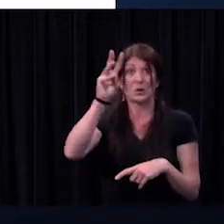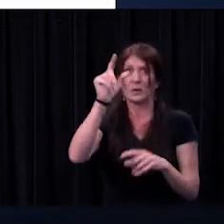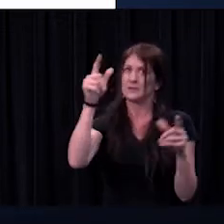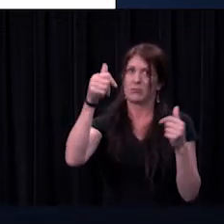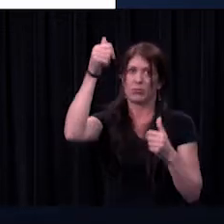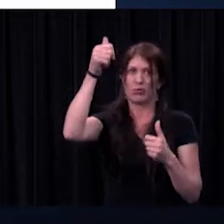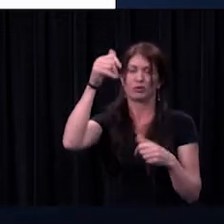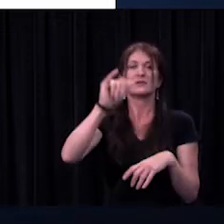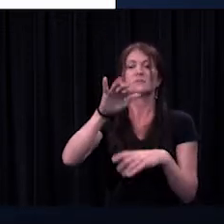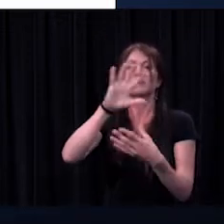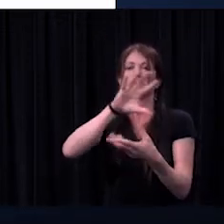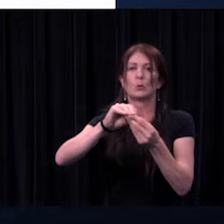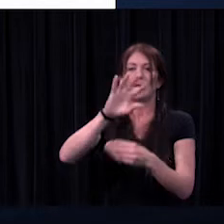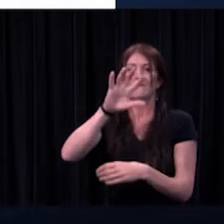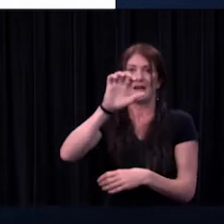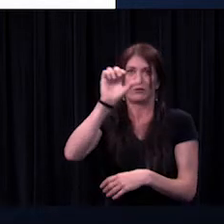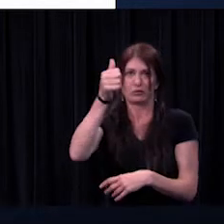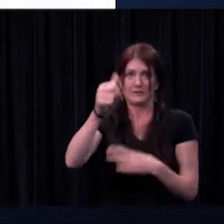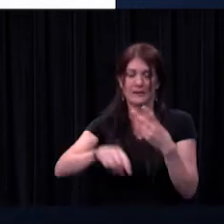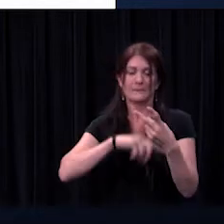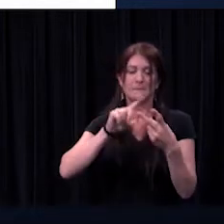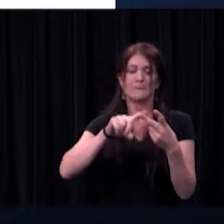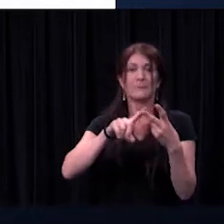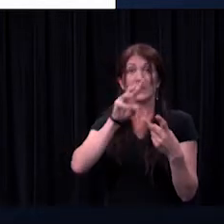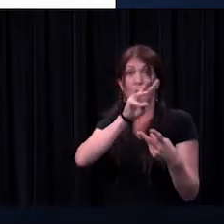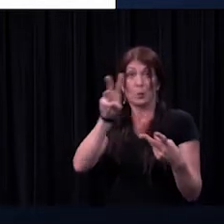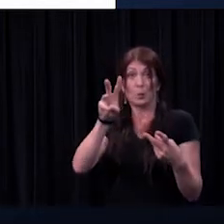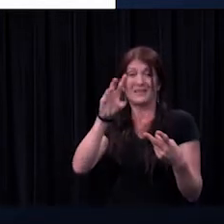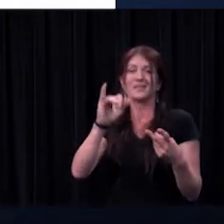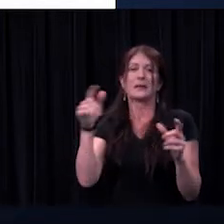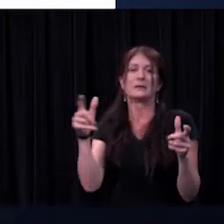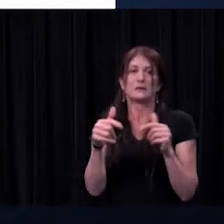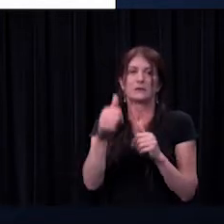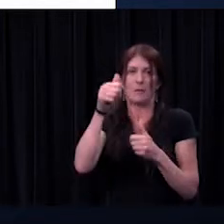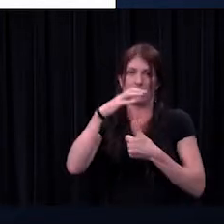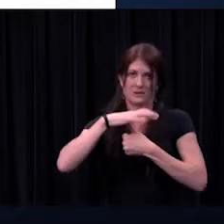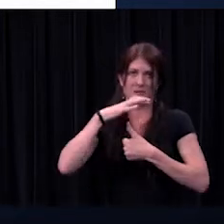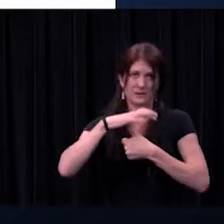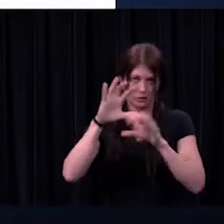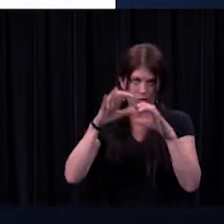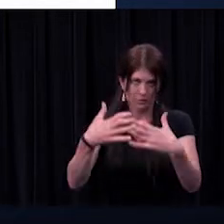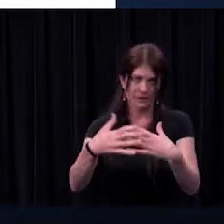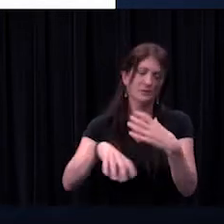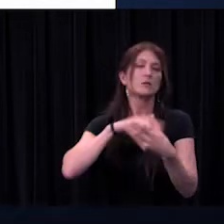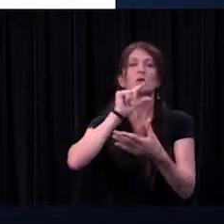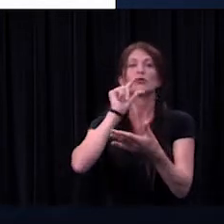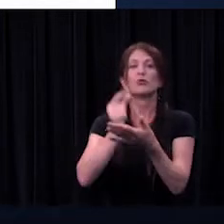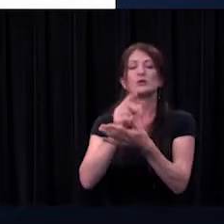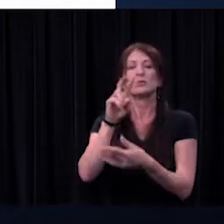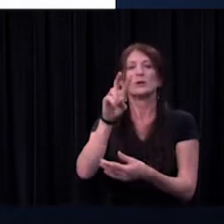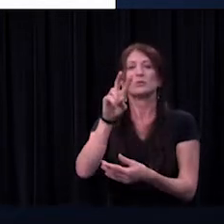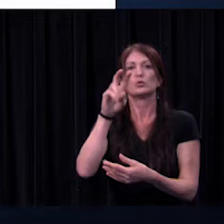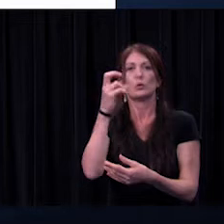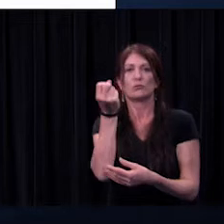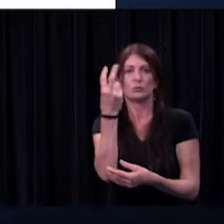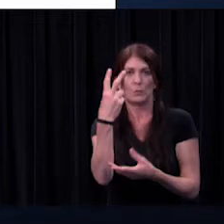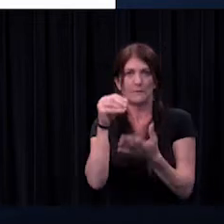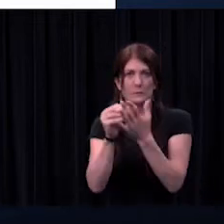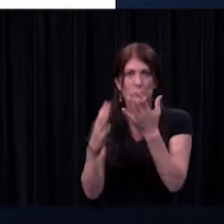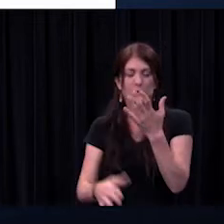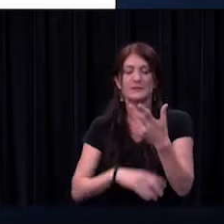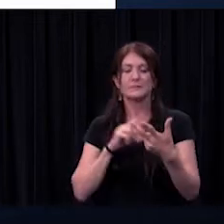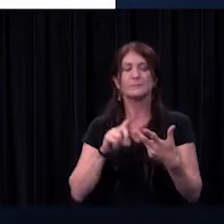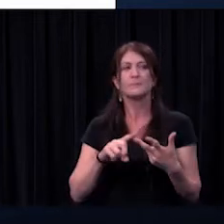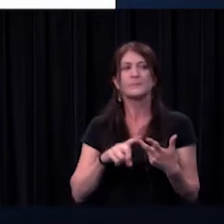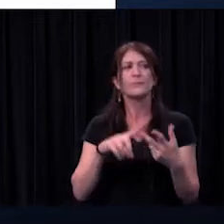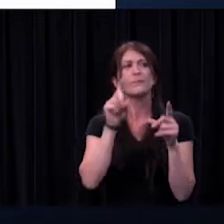510. West, with the smallest senior class in the district, graduated 212. I also want to mention